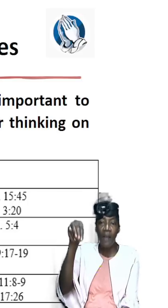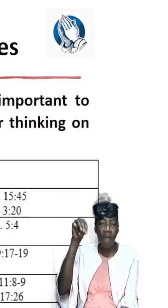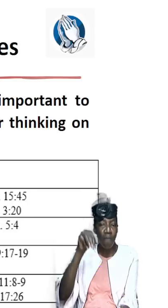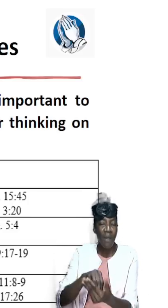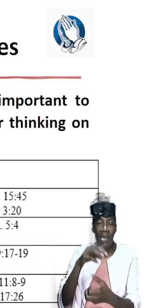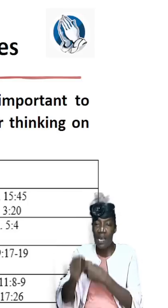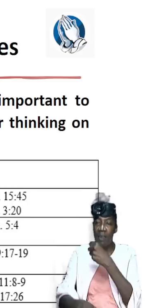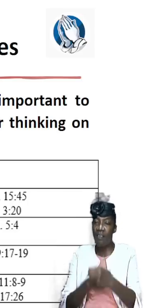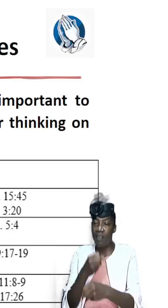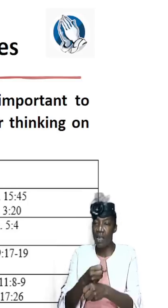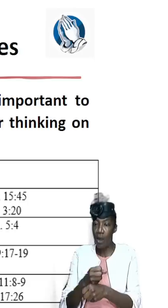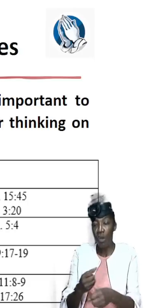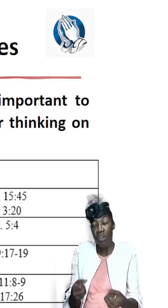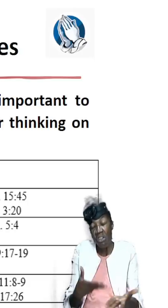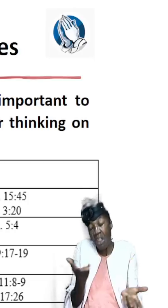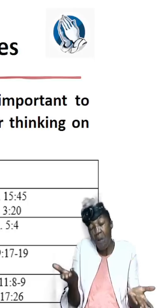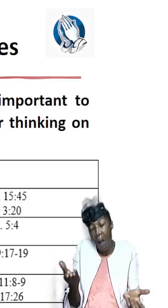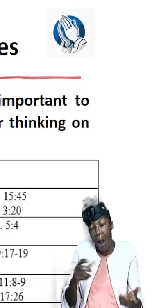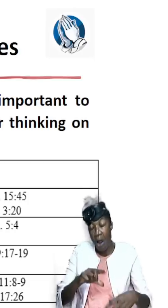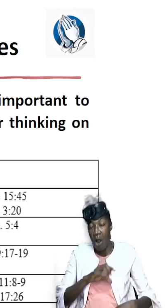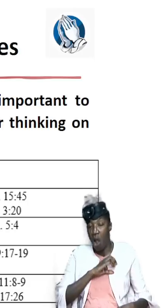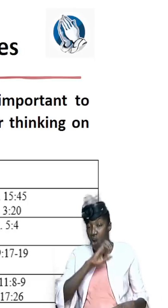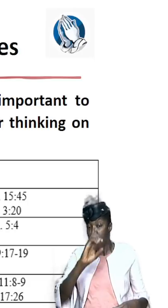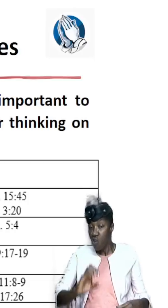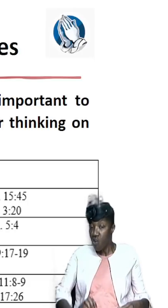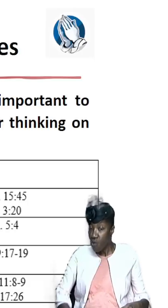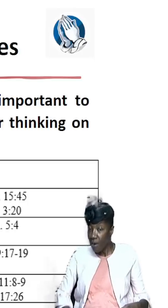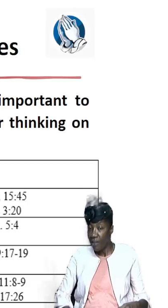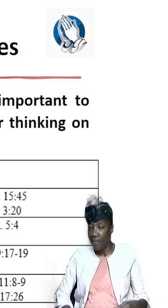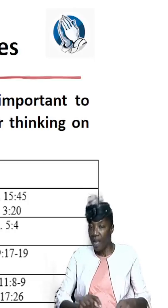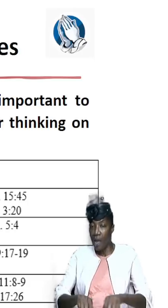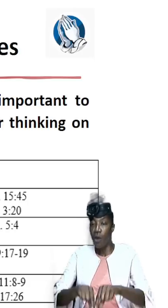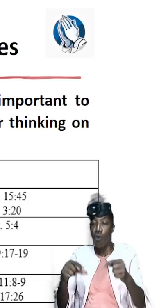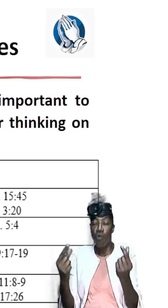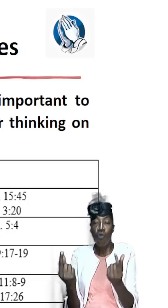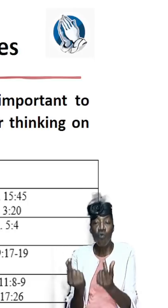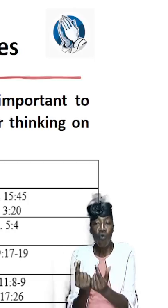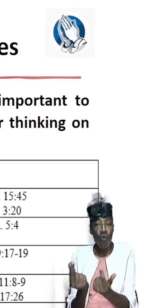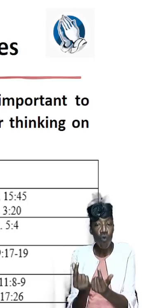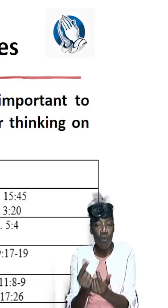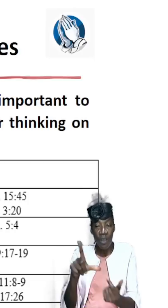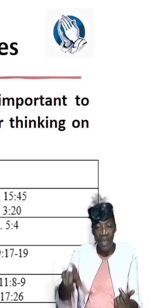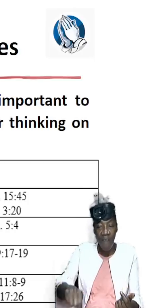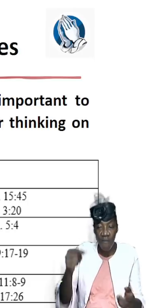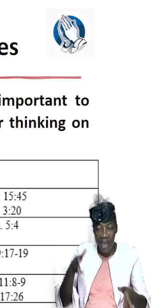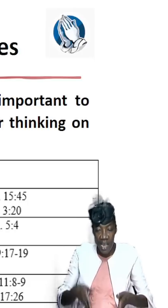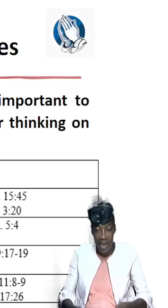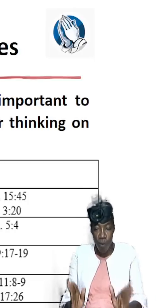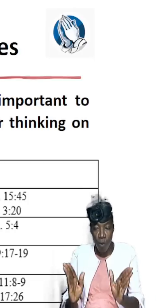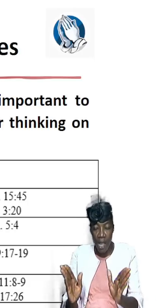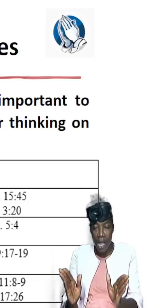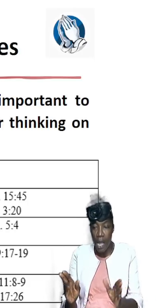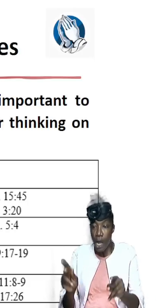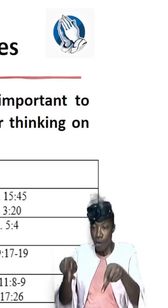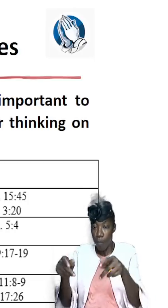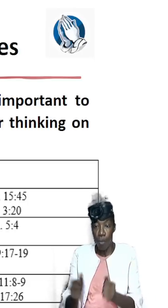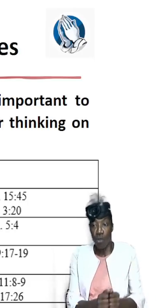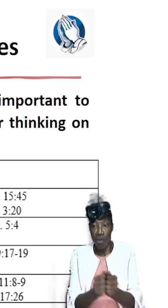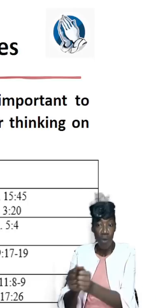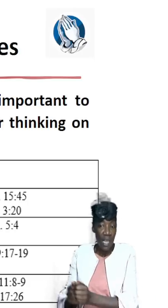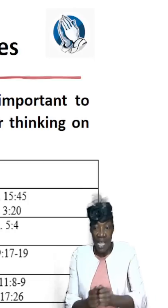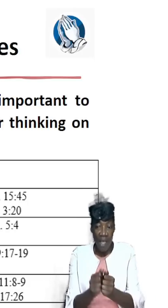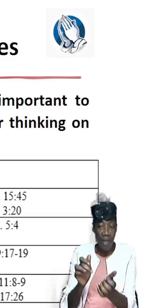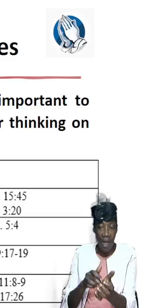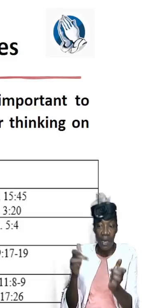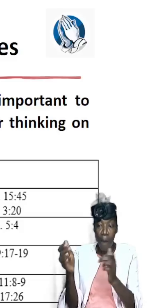groups that, because of the scientific findings, they seek to find a way to merge and to reconcile the